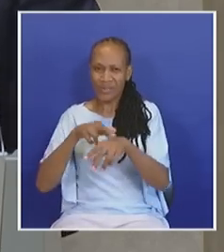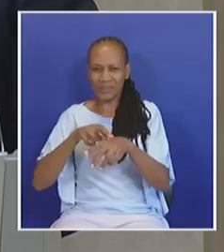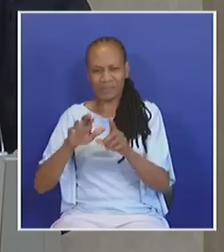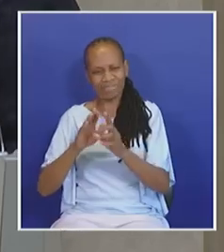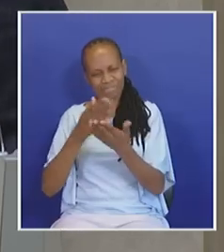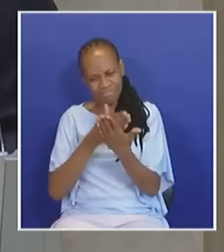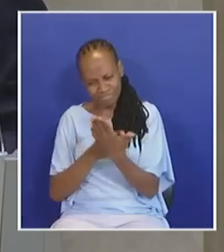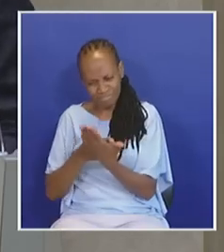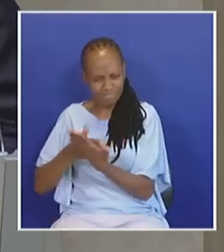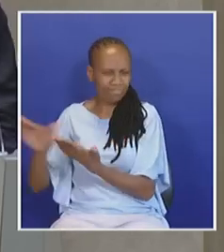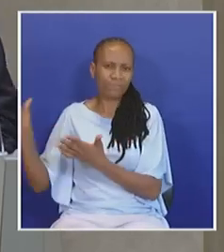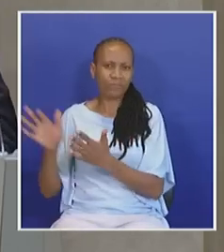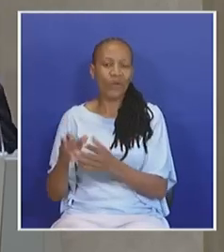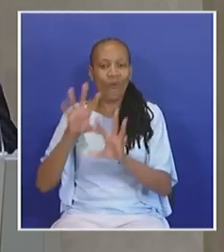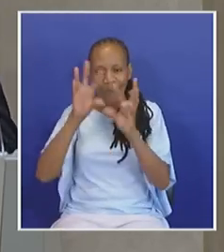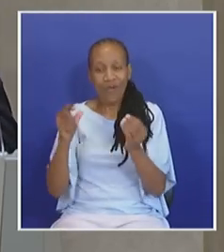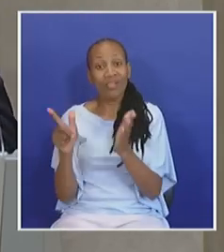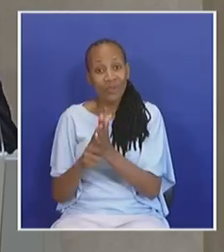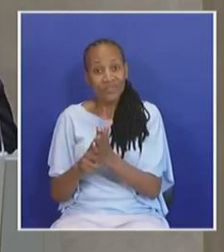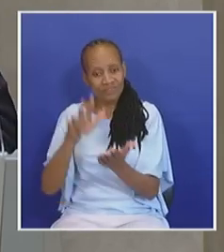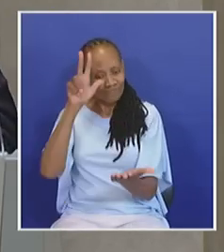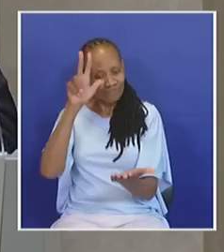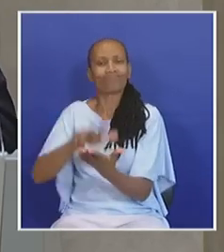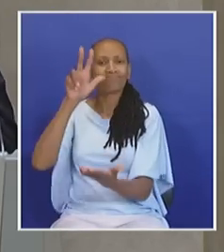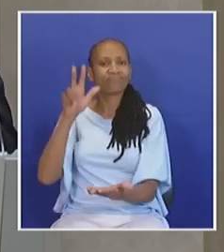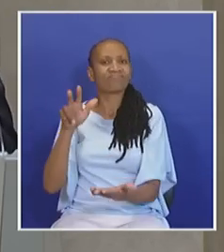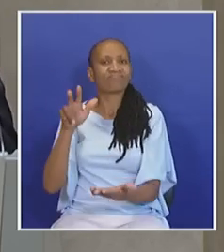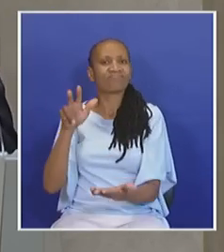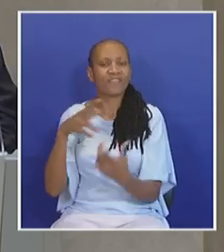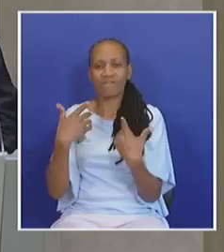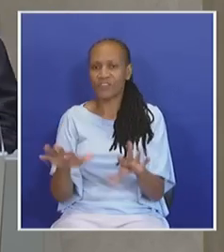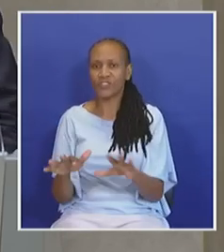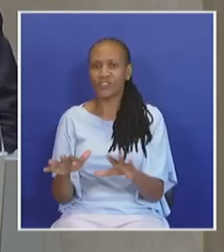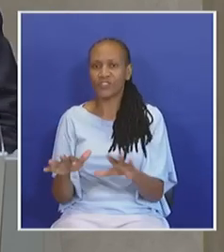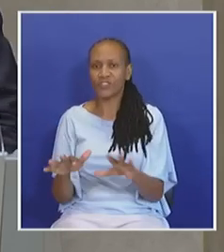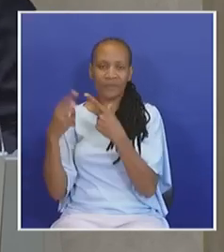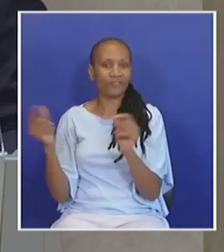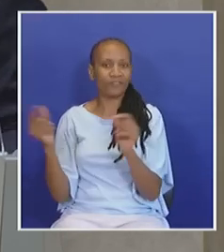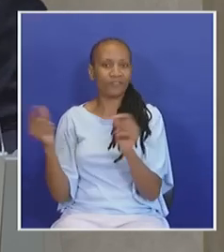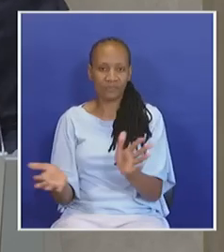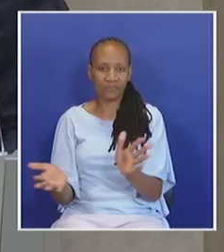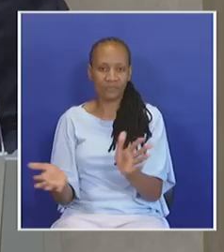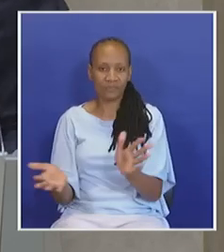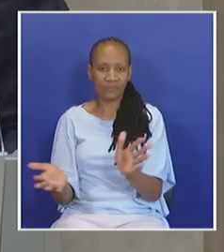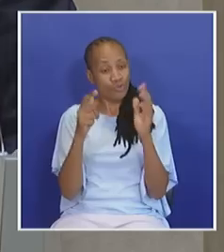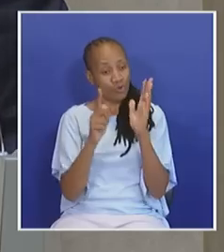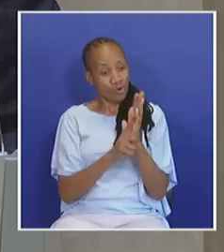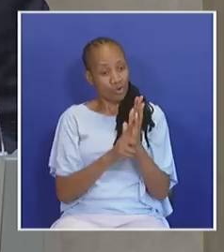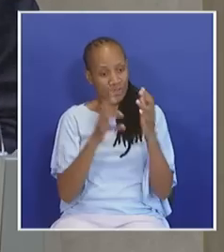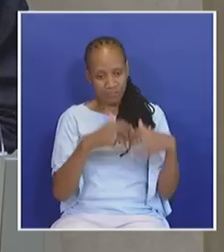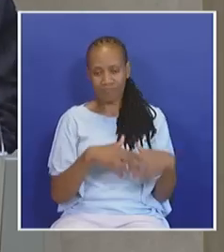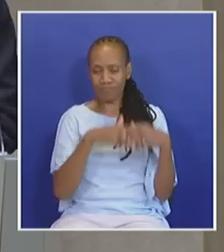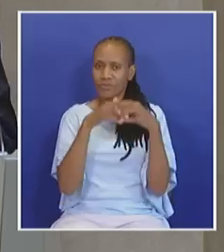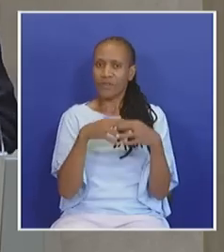discrimination were approved by Parliament. New and amended legislation was put in place to